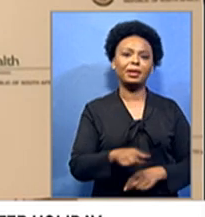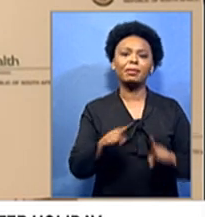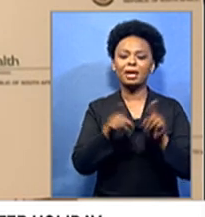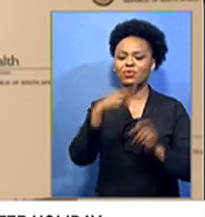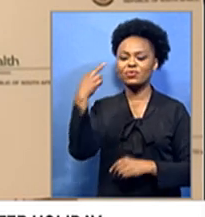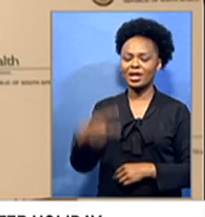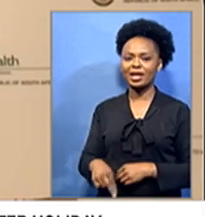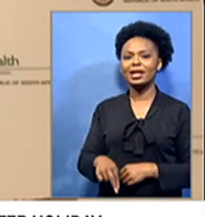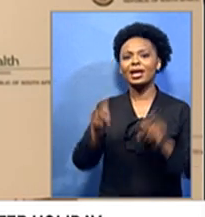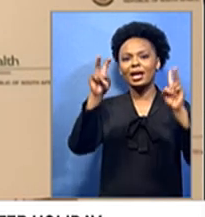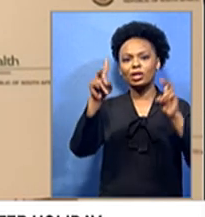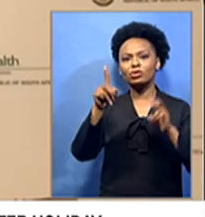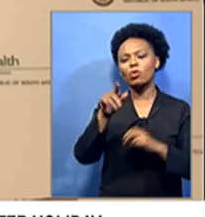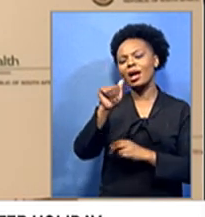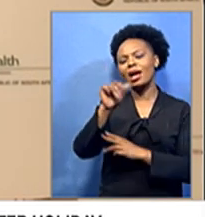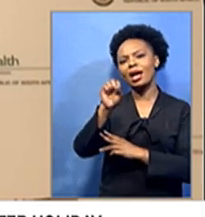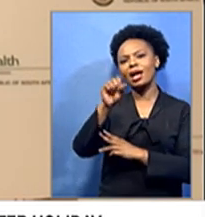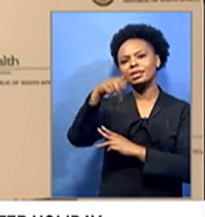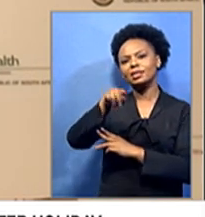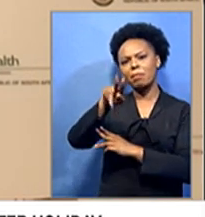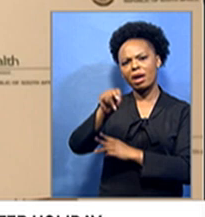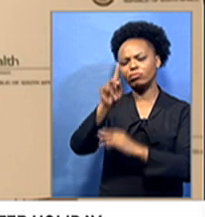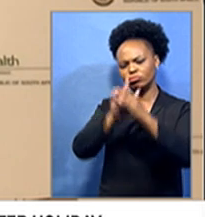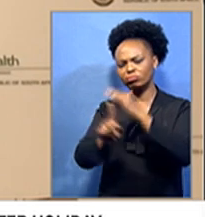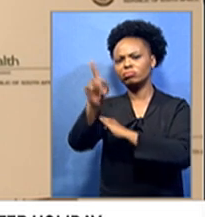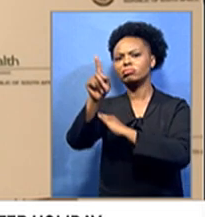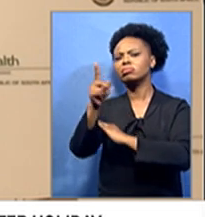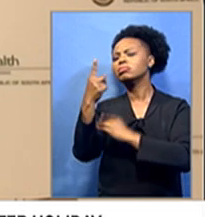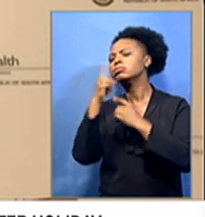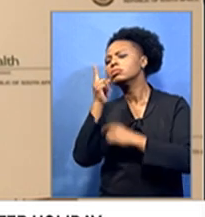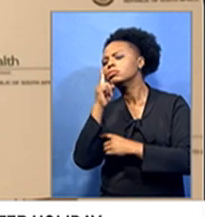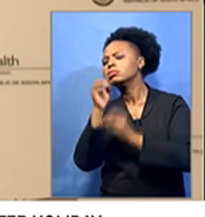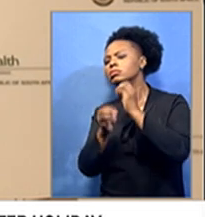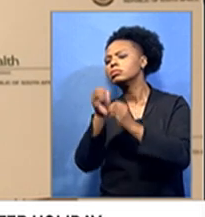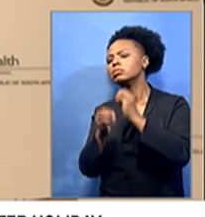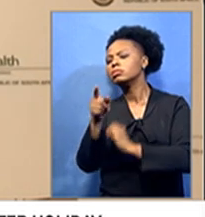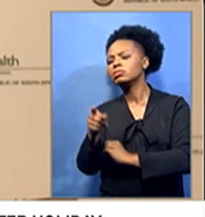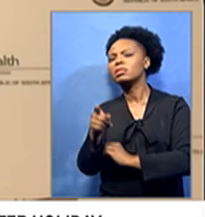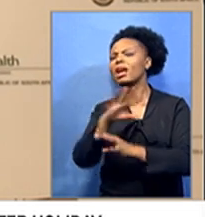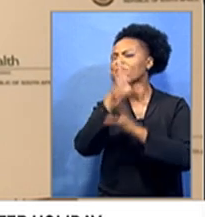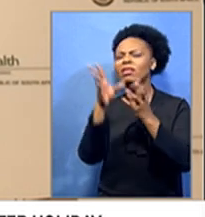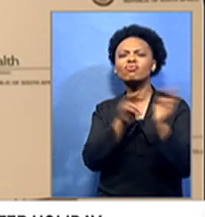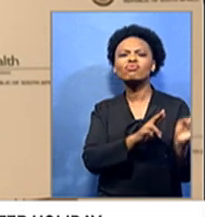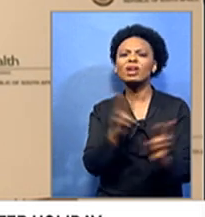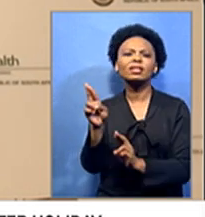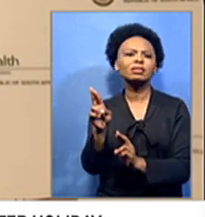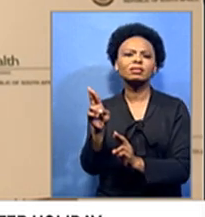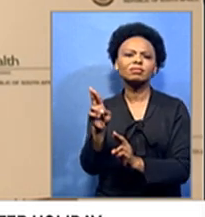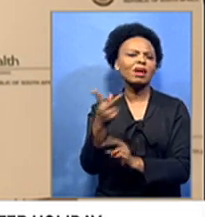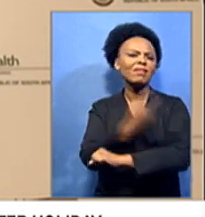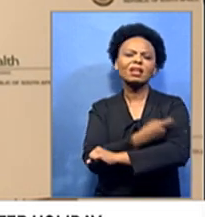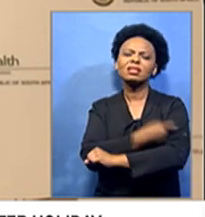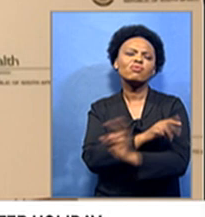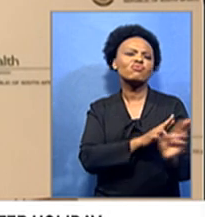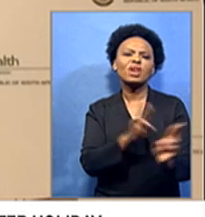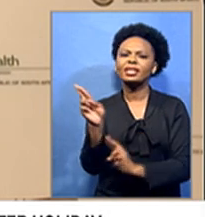went there, we saw all the batches that are being manufactured. They said to us, everything is ready and all the vaccines are ready,